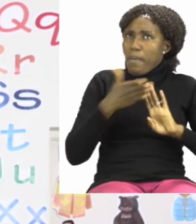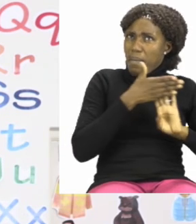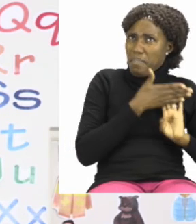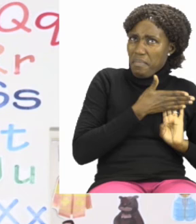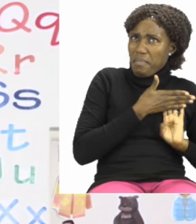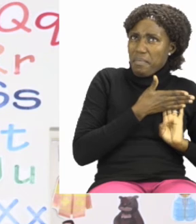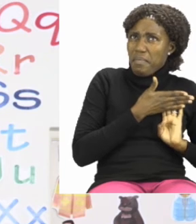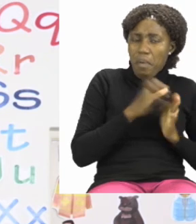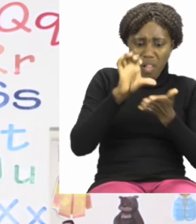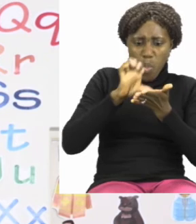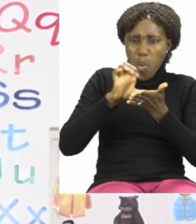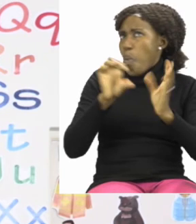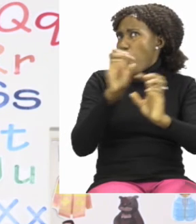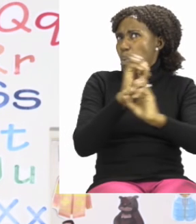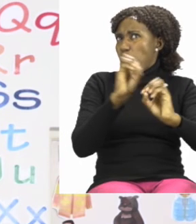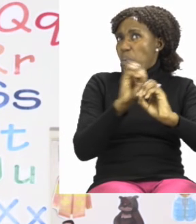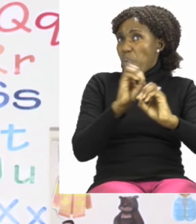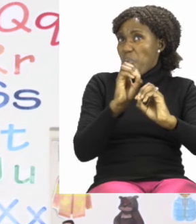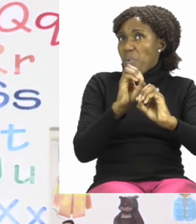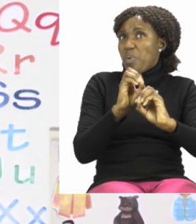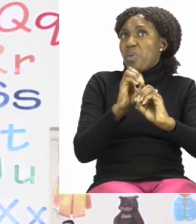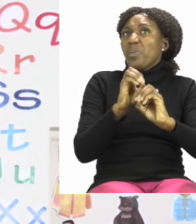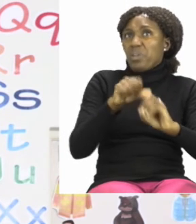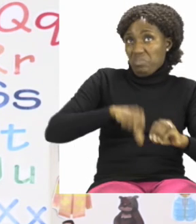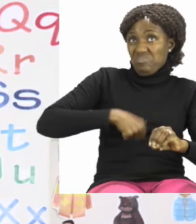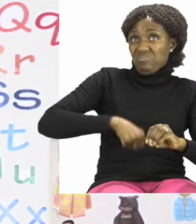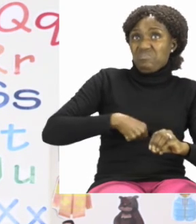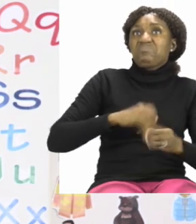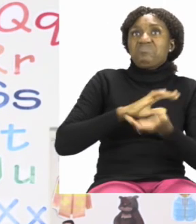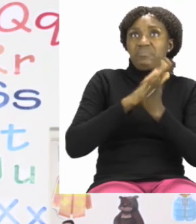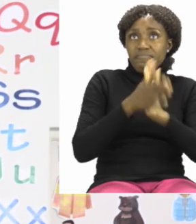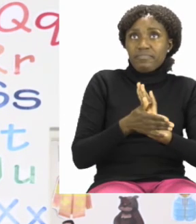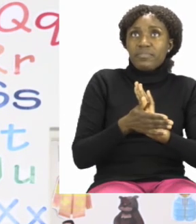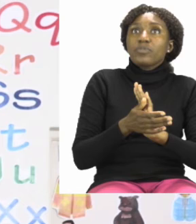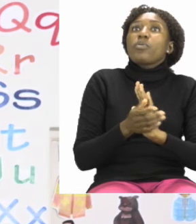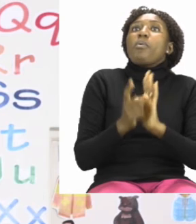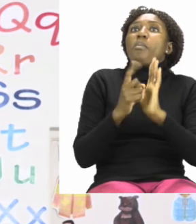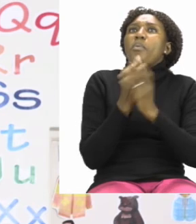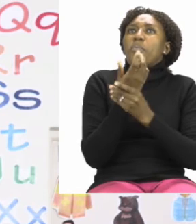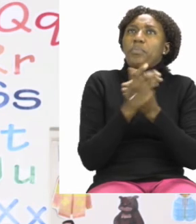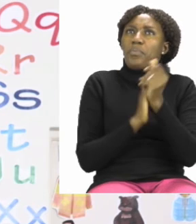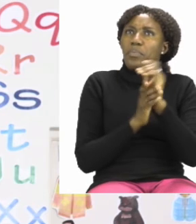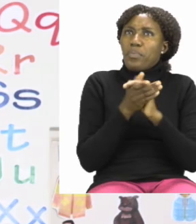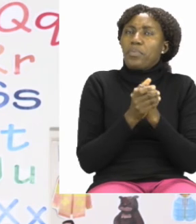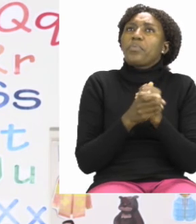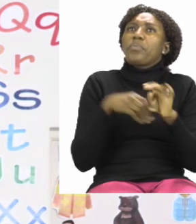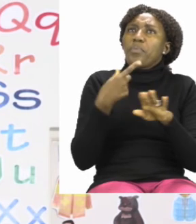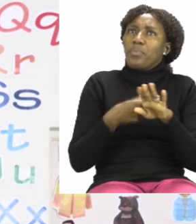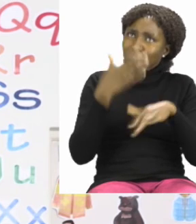from any germs that might hurt us. So, sanitize every time you are done with